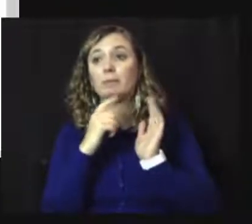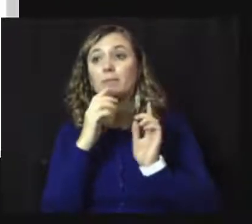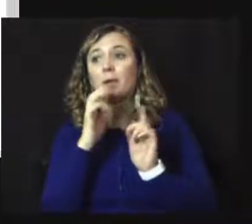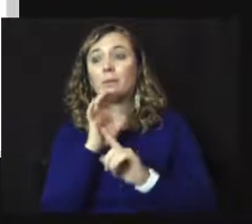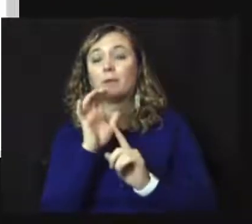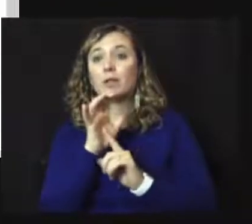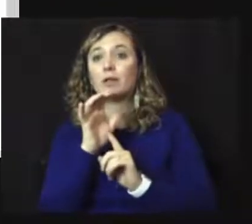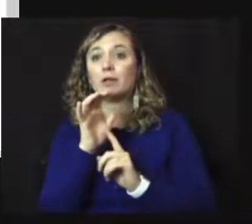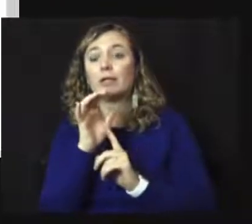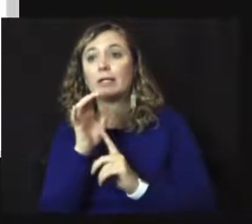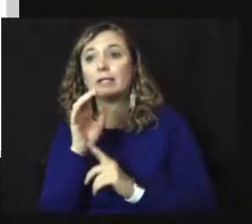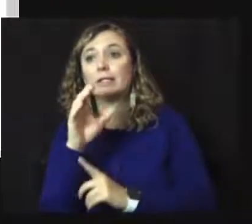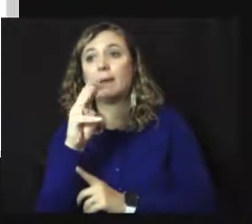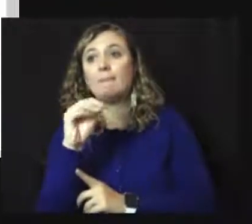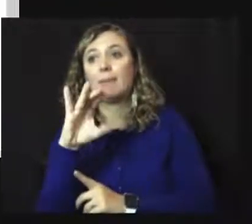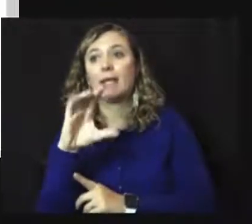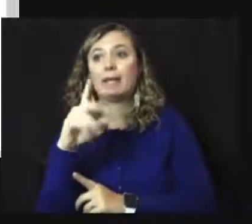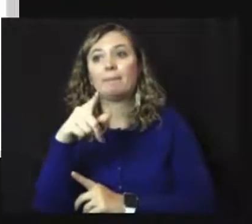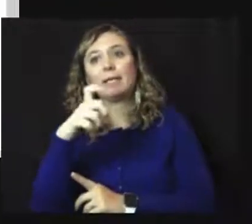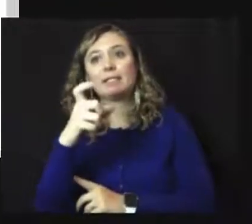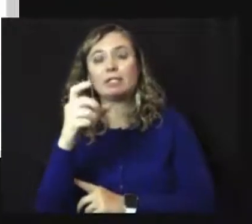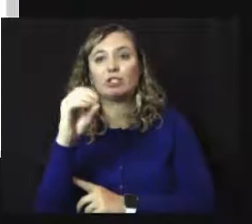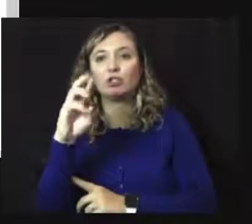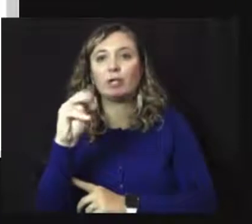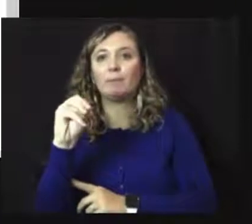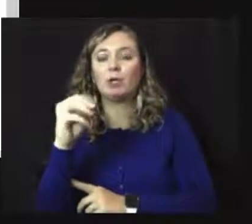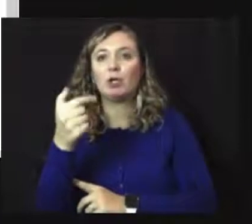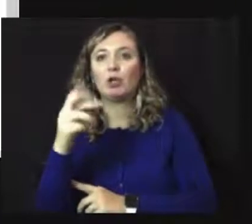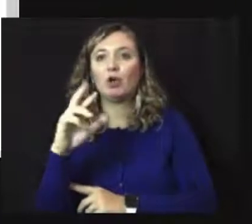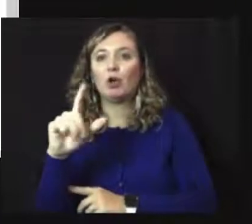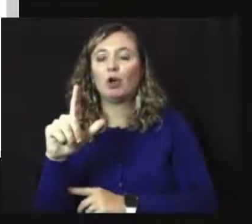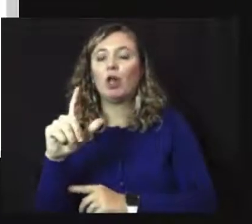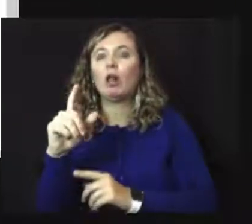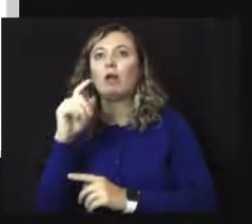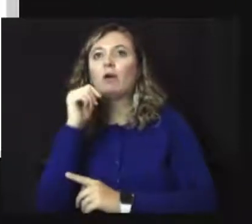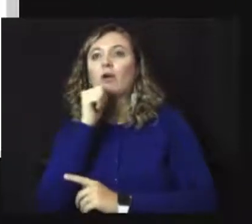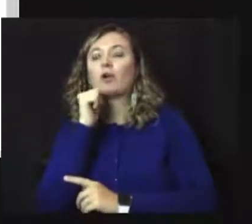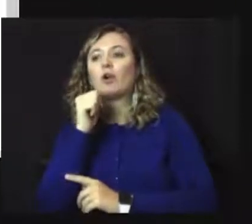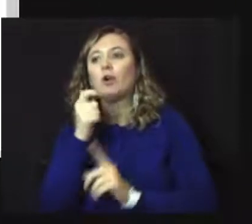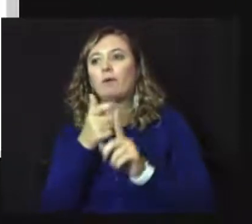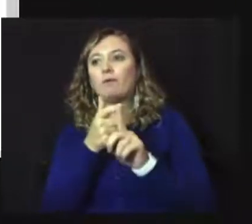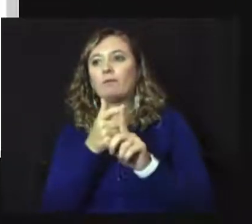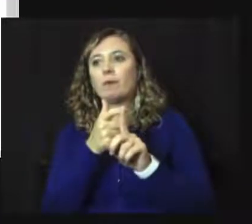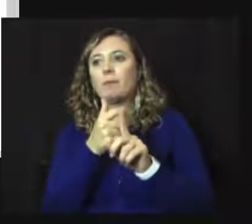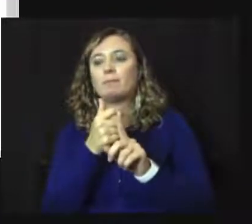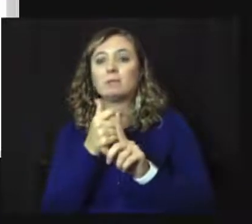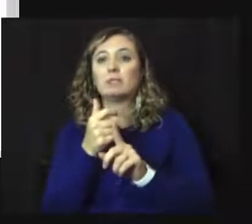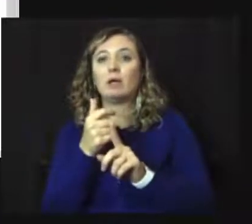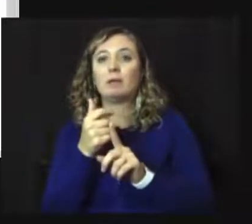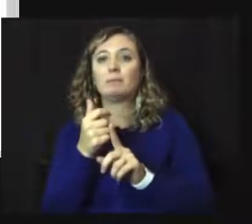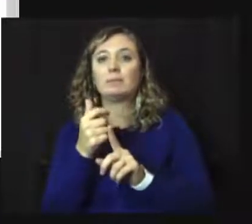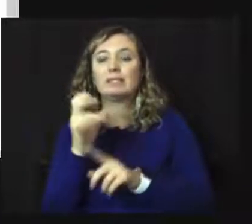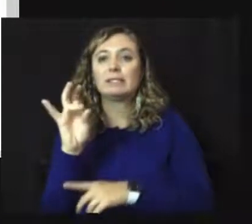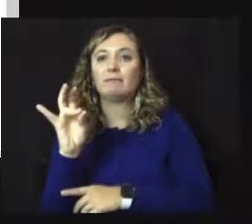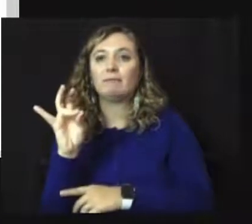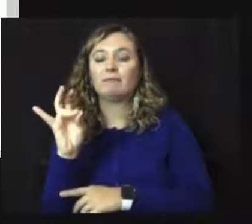Summer. And interestingly, Jess from the TV show New Girl, and they're played by the same actress, whose name I'm